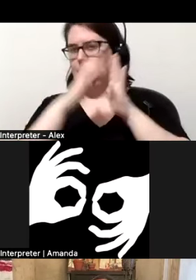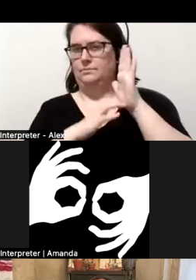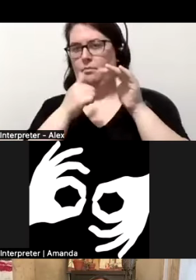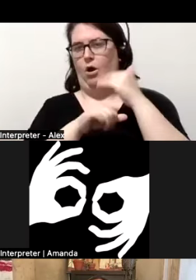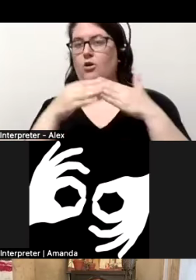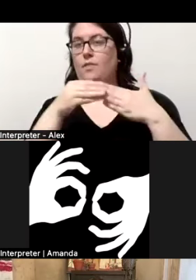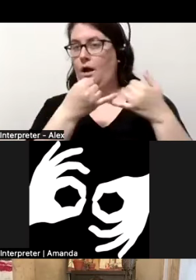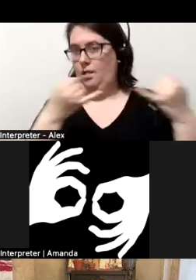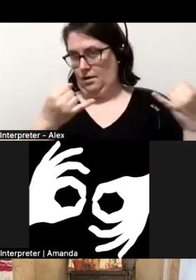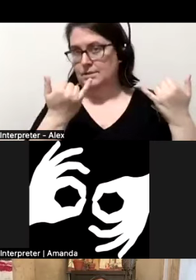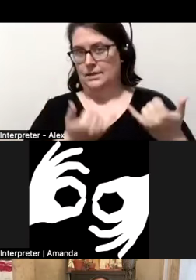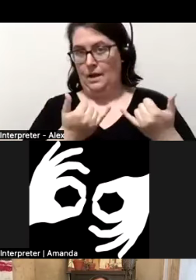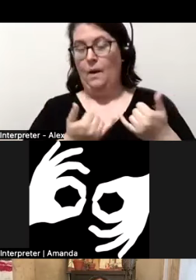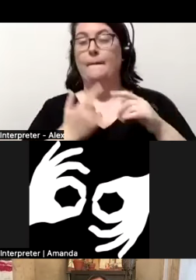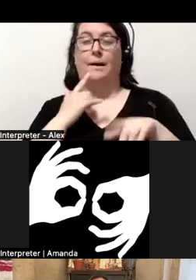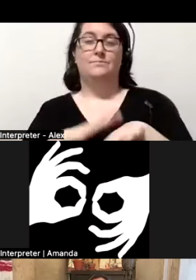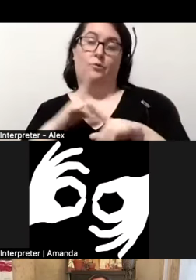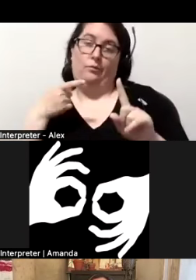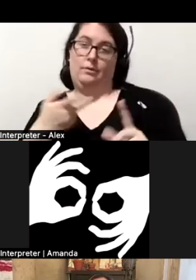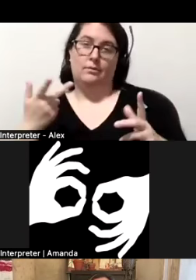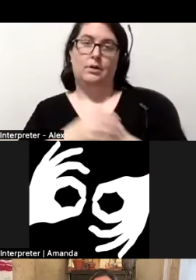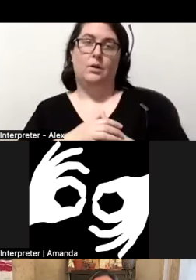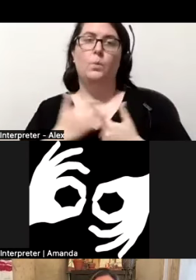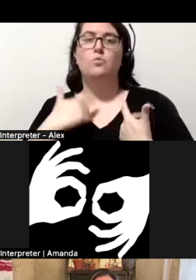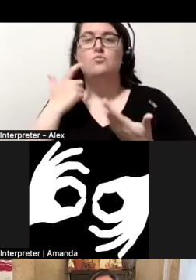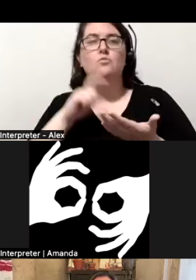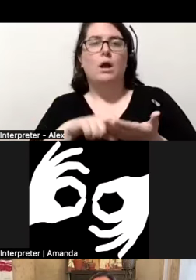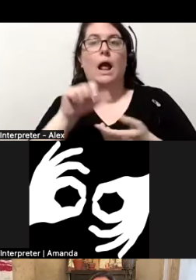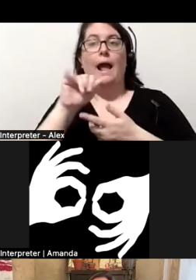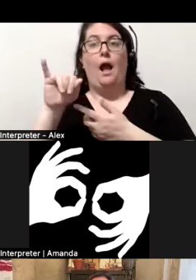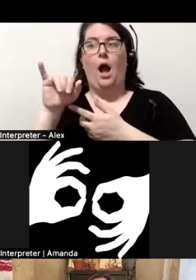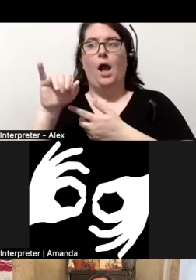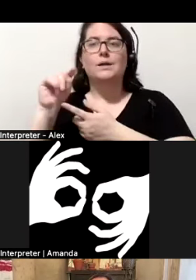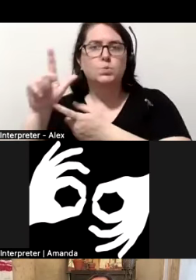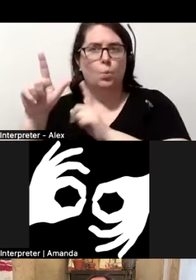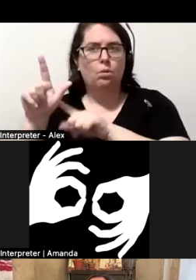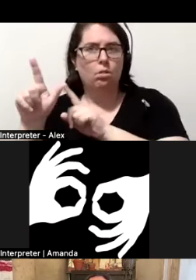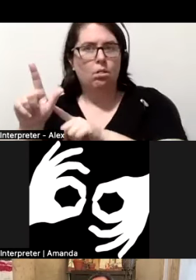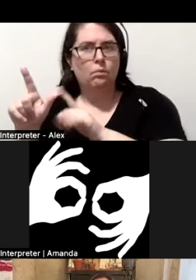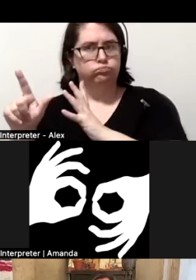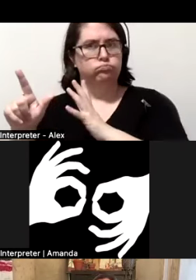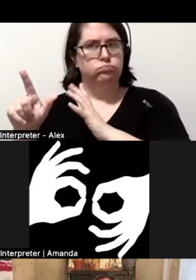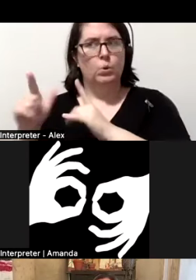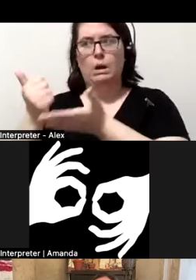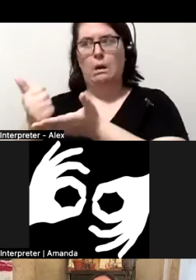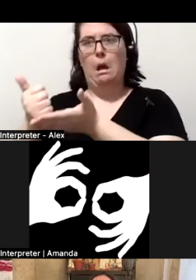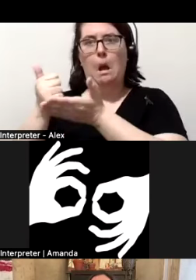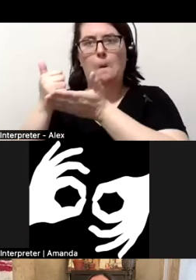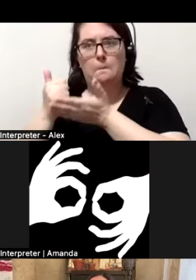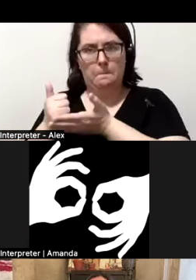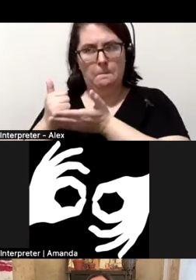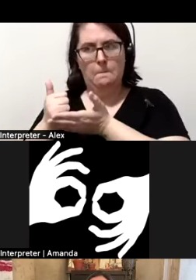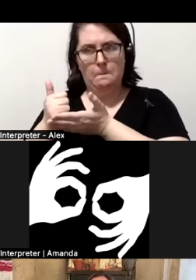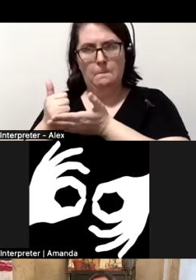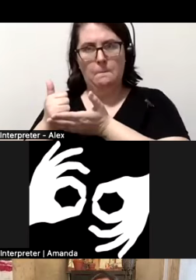guidelines that essentially notes that we recognize that AI tools can be leveraged as an accessibility tool and